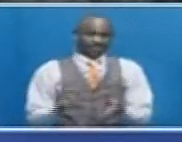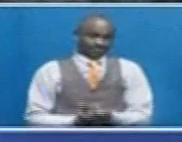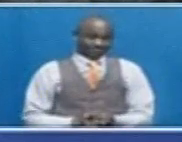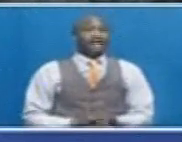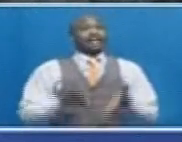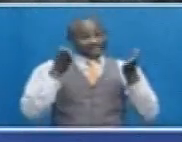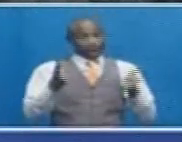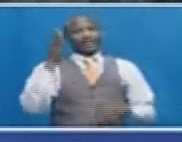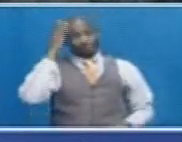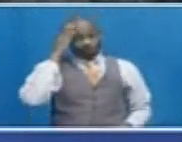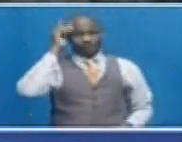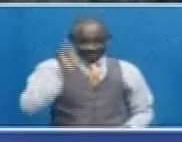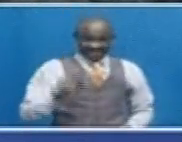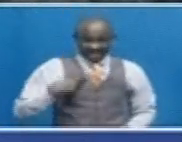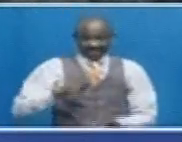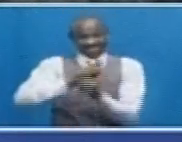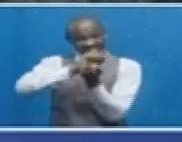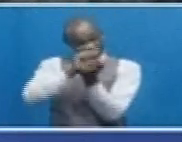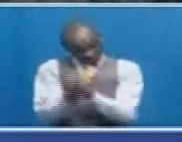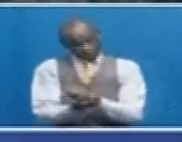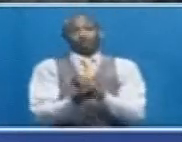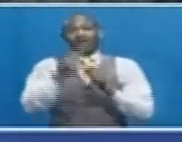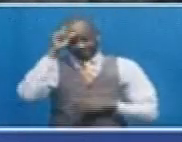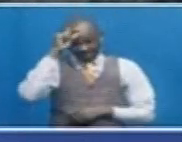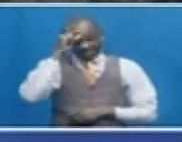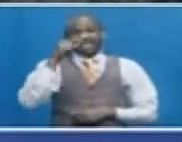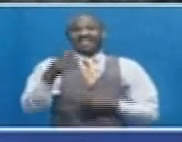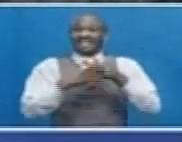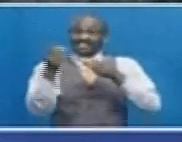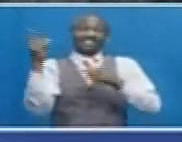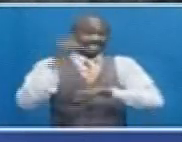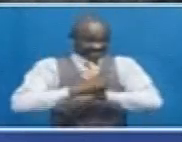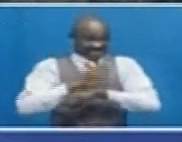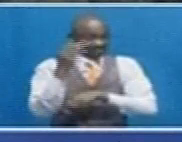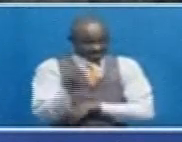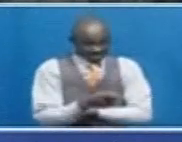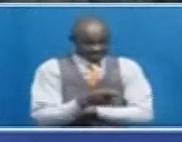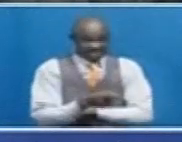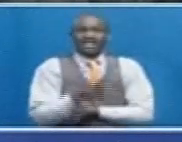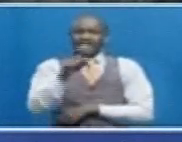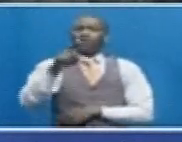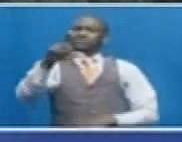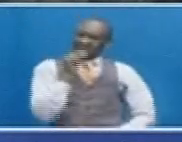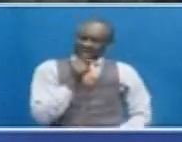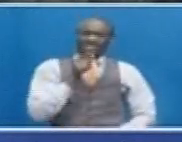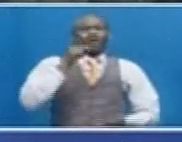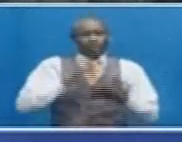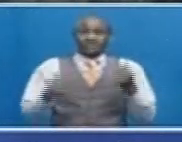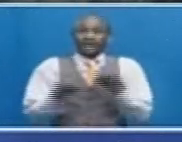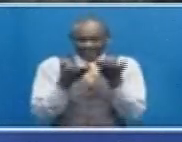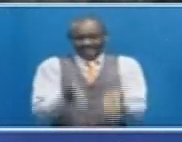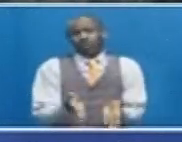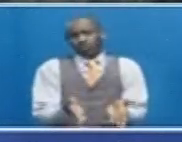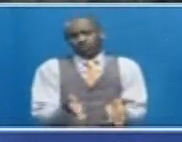now we know that we need to have a transitional government in place in the next 90 days. Stephen, tell us what happens